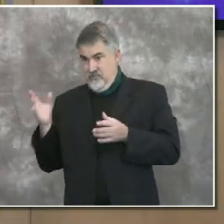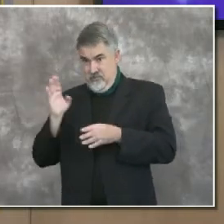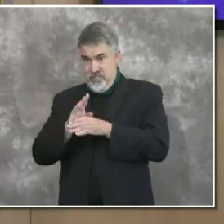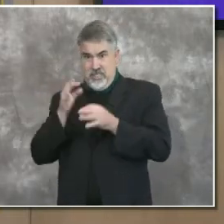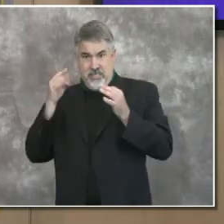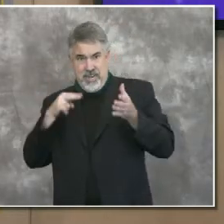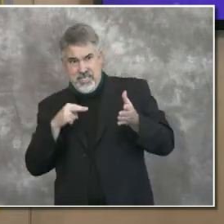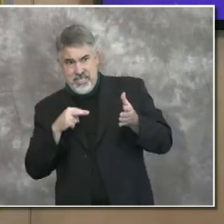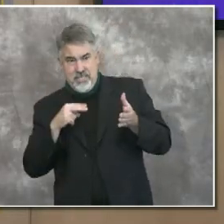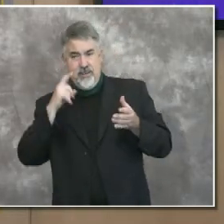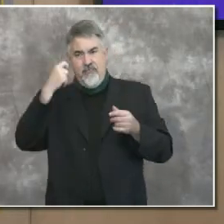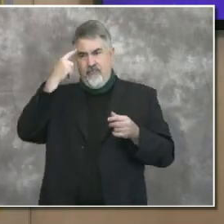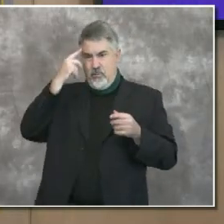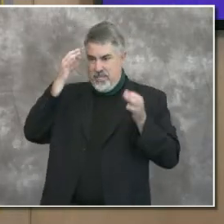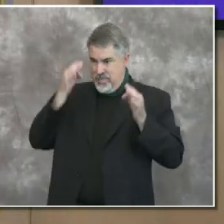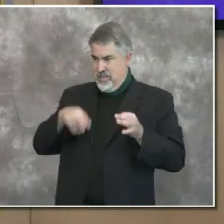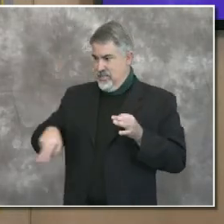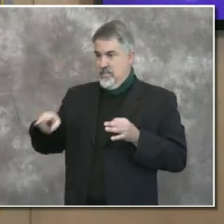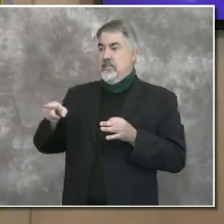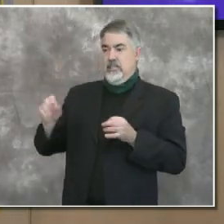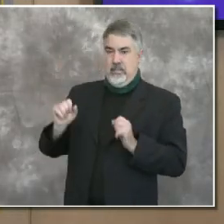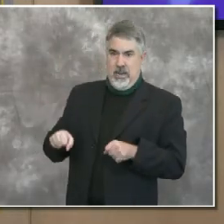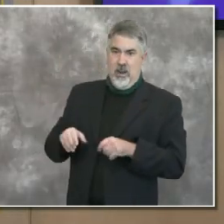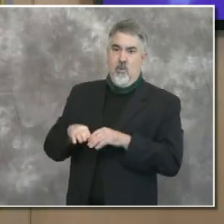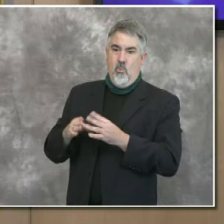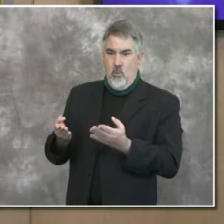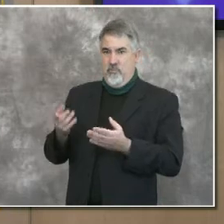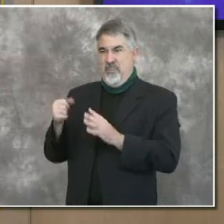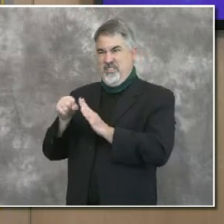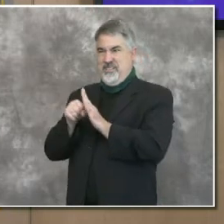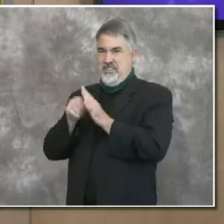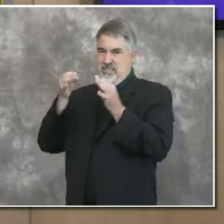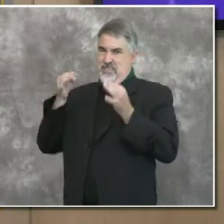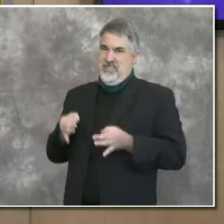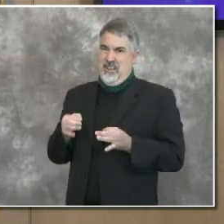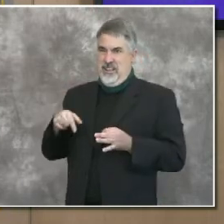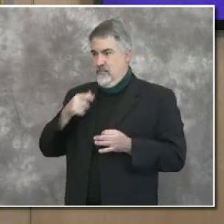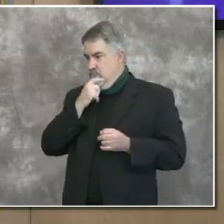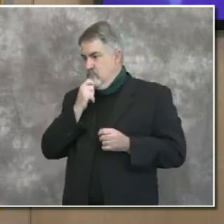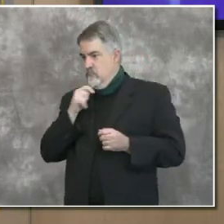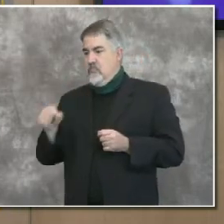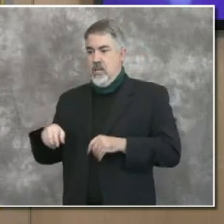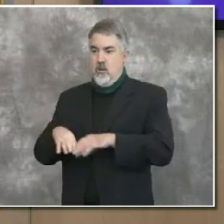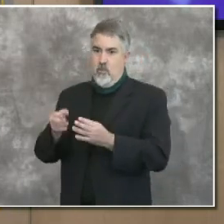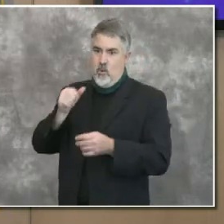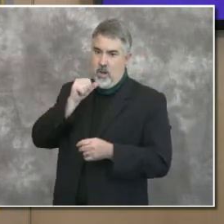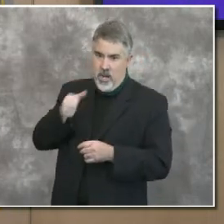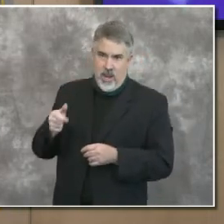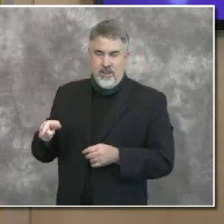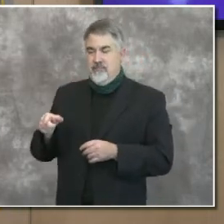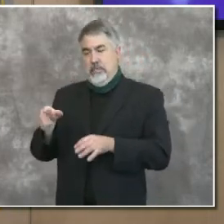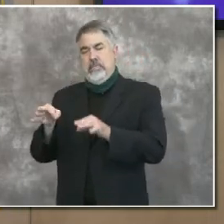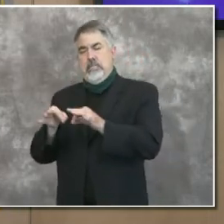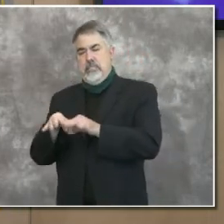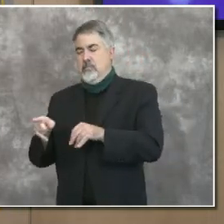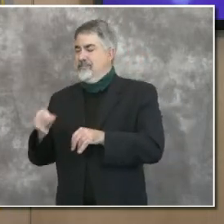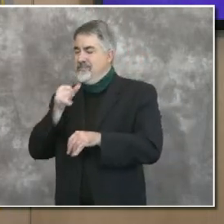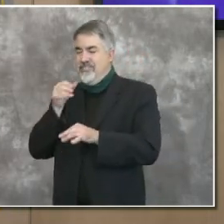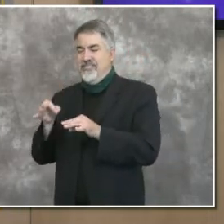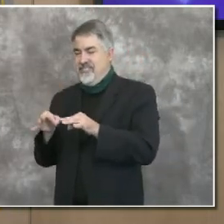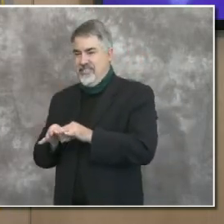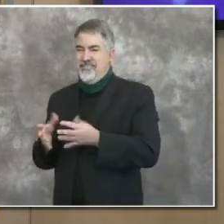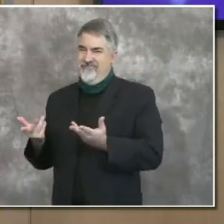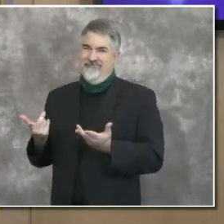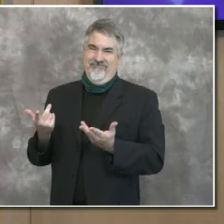The state of California has defined what is essential and what is non-essential as it relates to business. They've also outlined that they will be determining as a state when